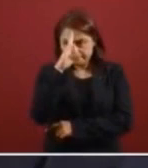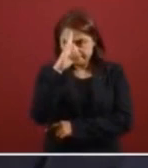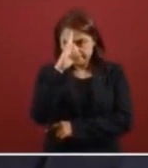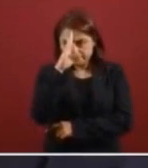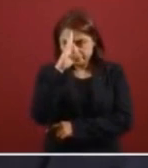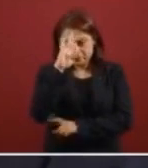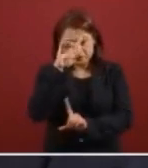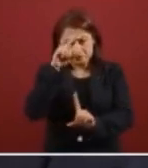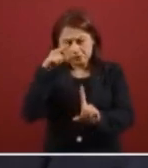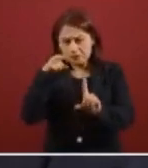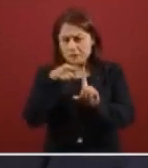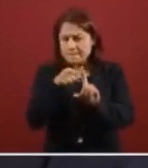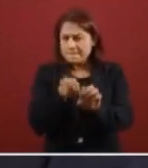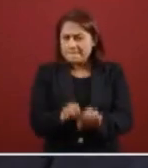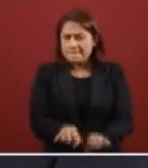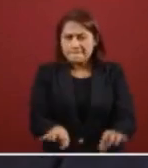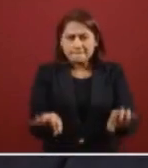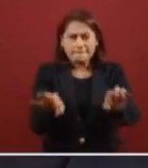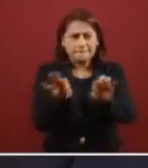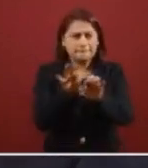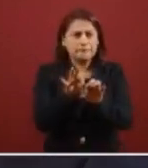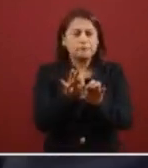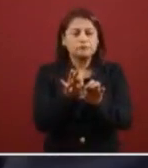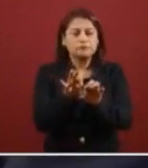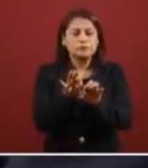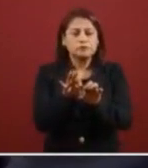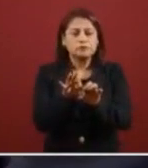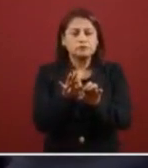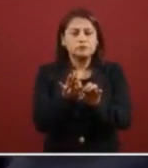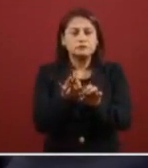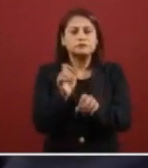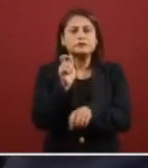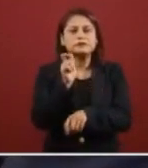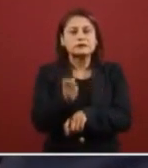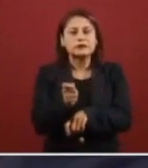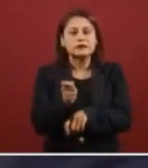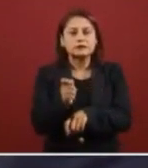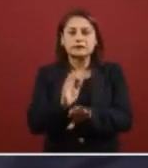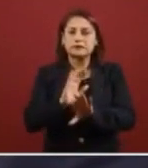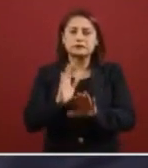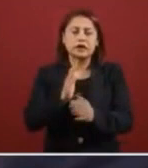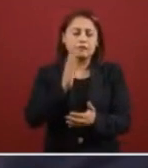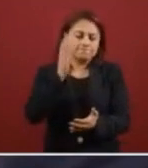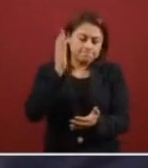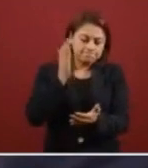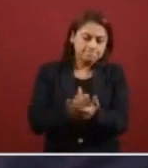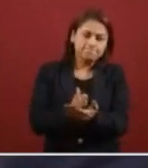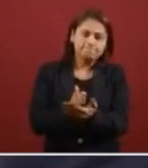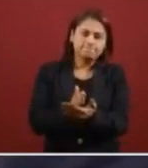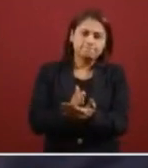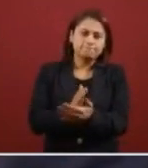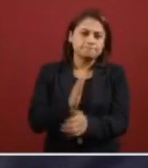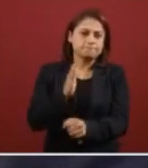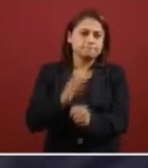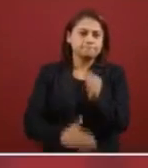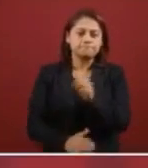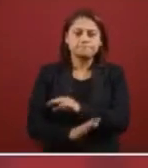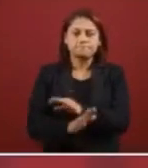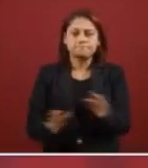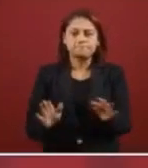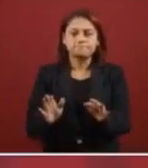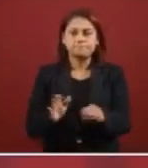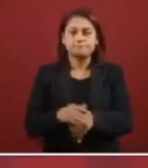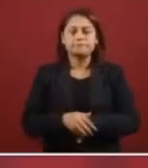importante, it important poner un punto final, to put a final point, que